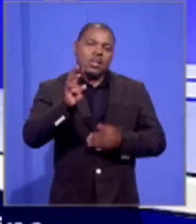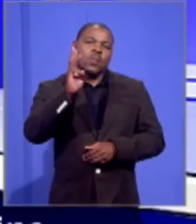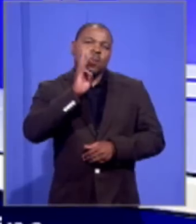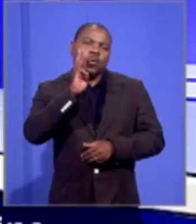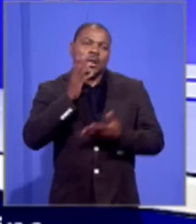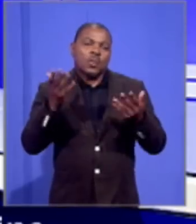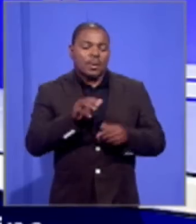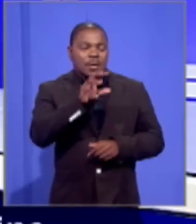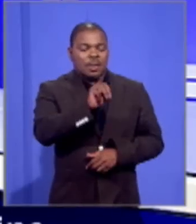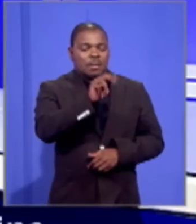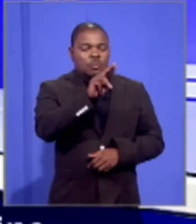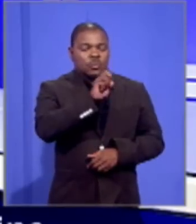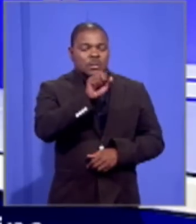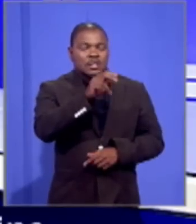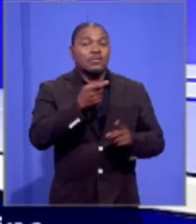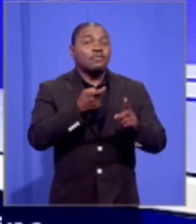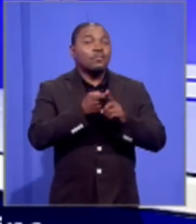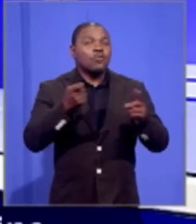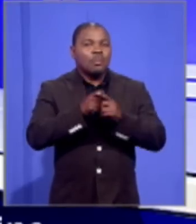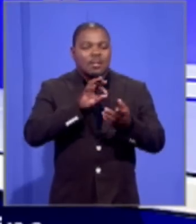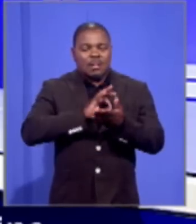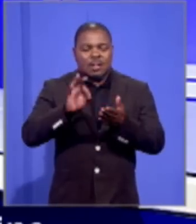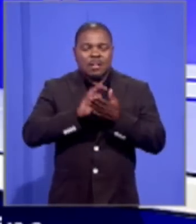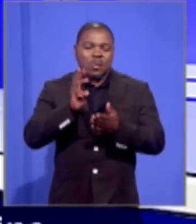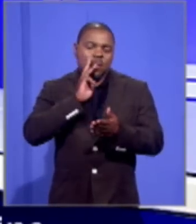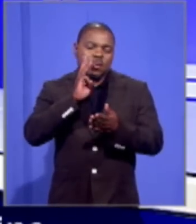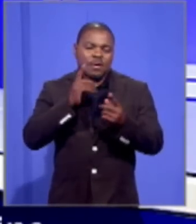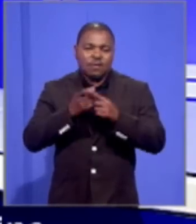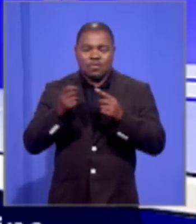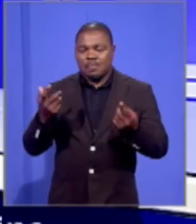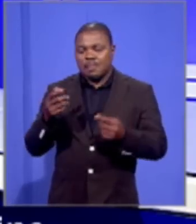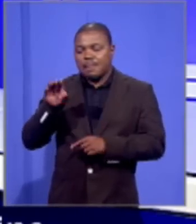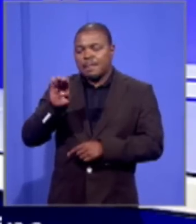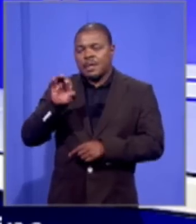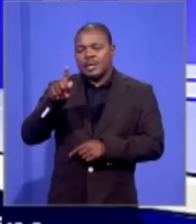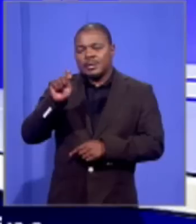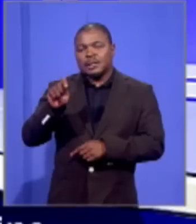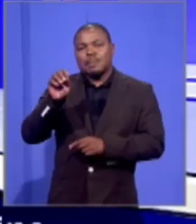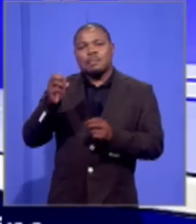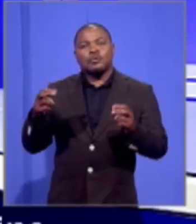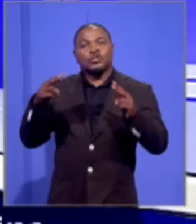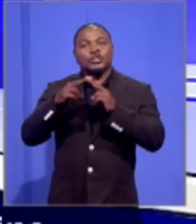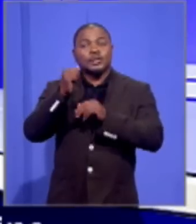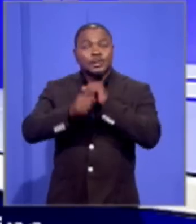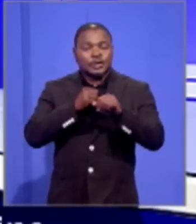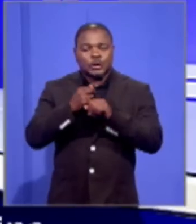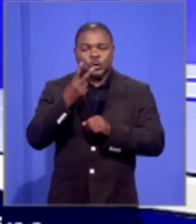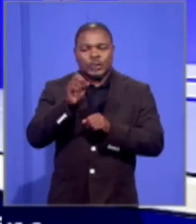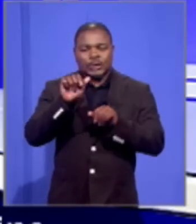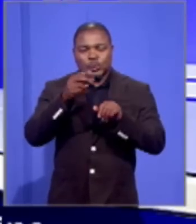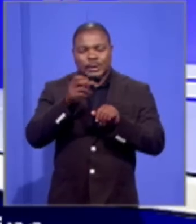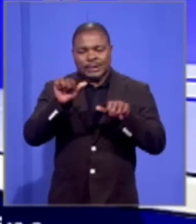ka Musina go tšwa planteng ya go hlwekiša metsi ka Beit Bridge ka ngwaga wa 2026.